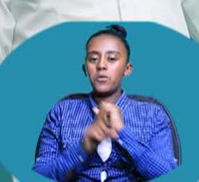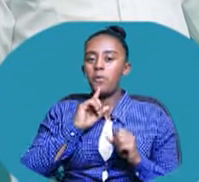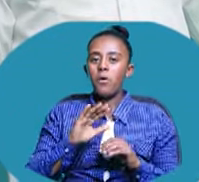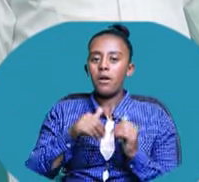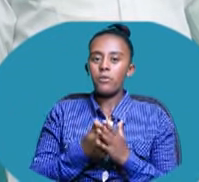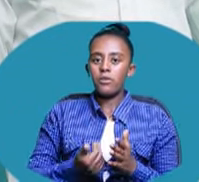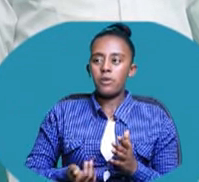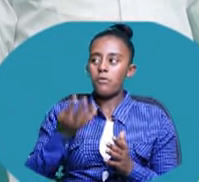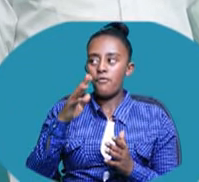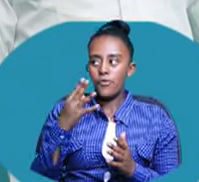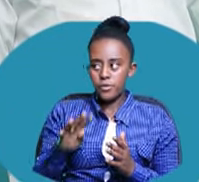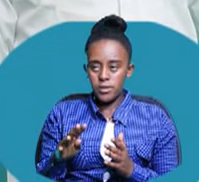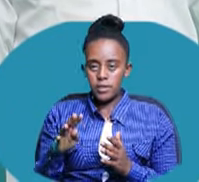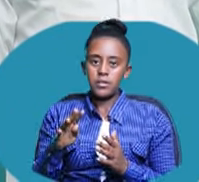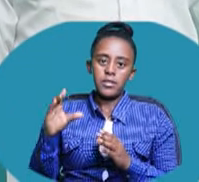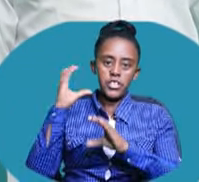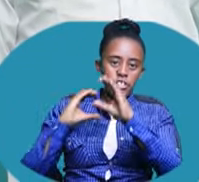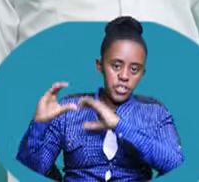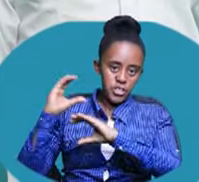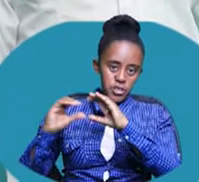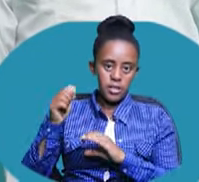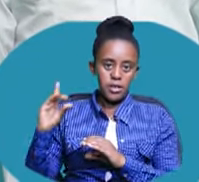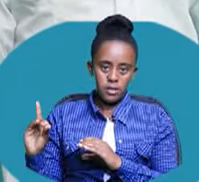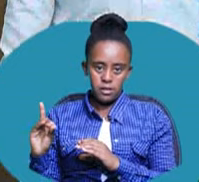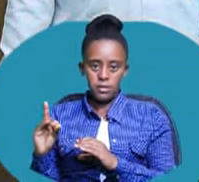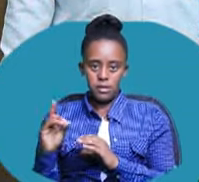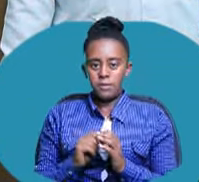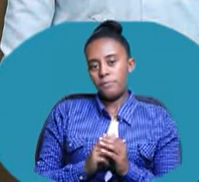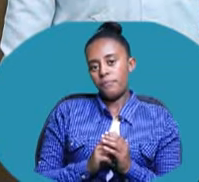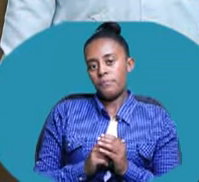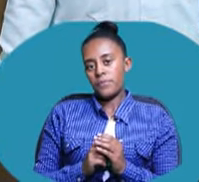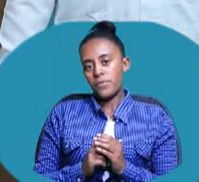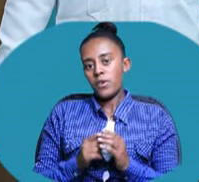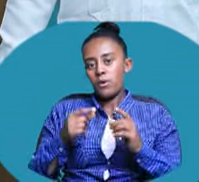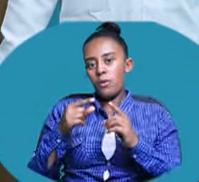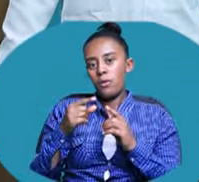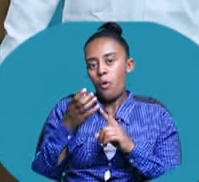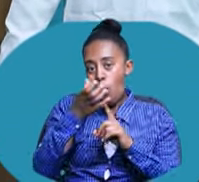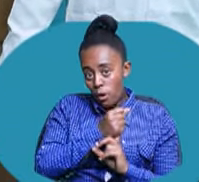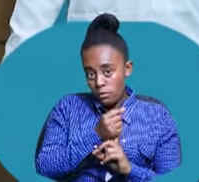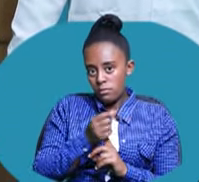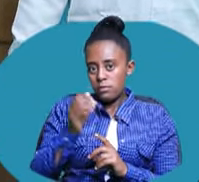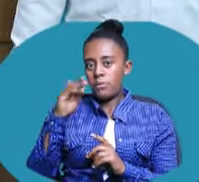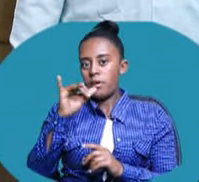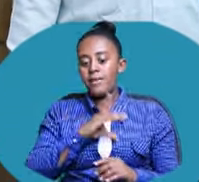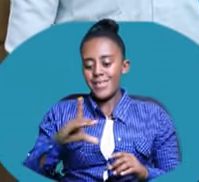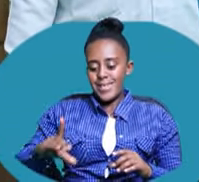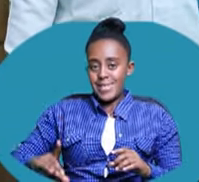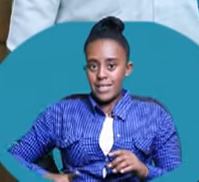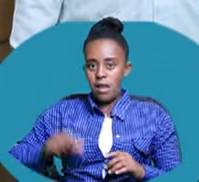14th century AD, the Avadh was conquered by the powerful Christian kingdom